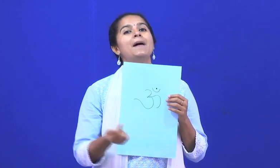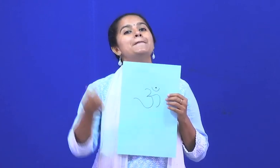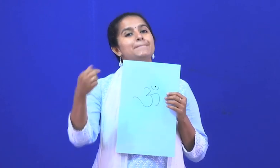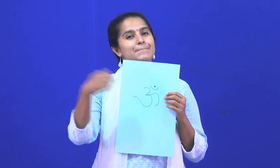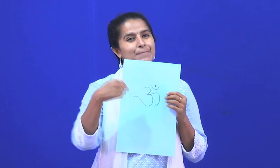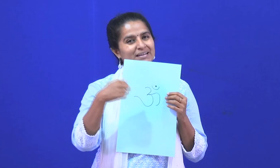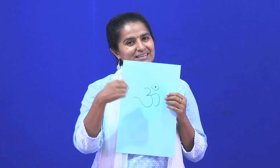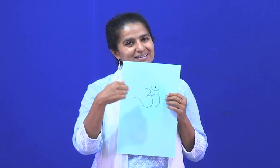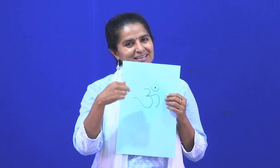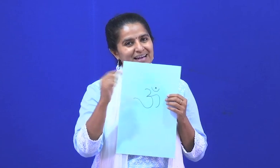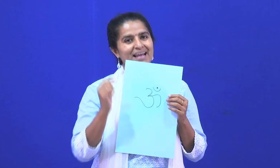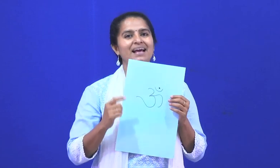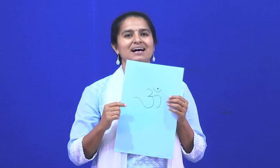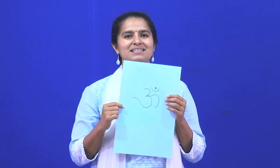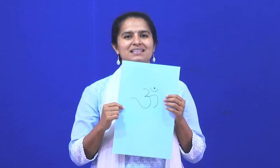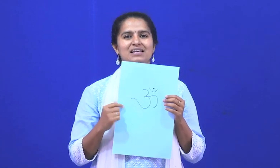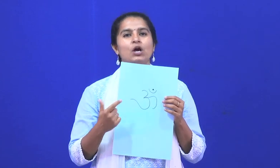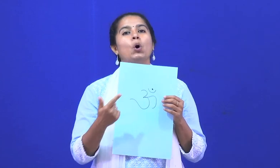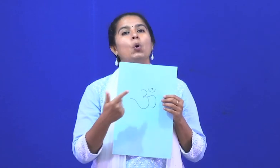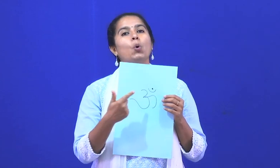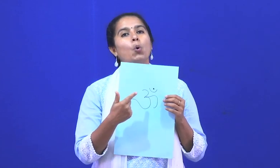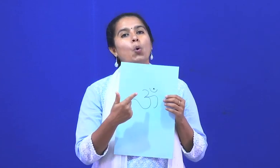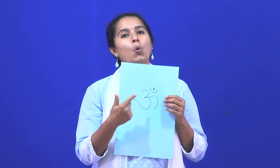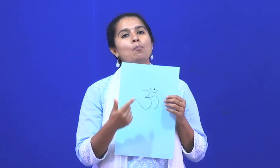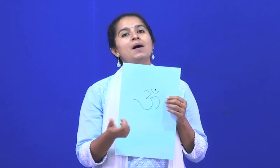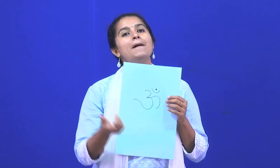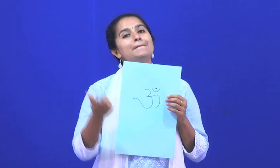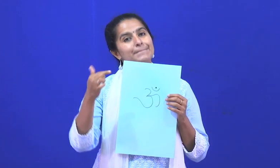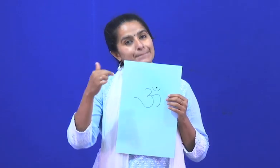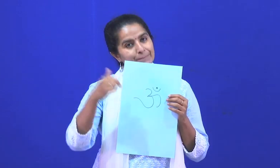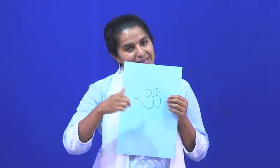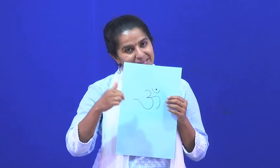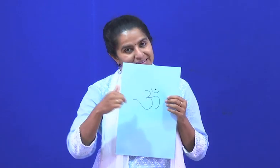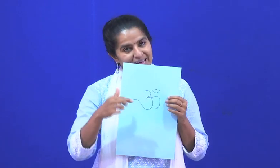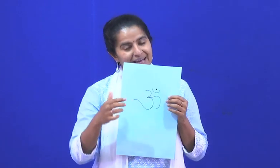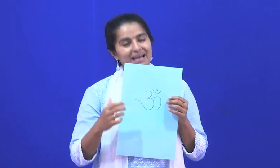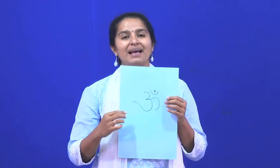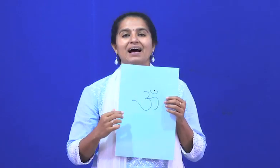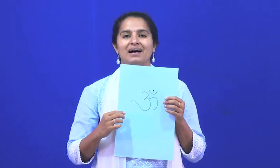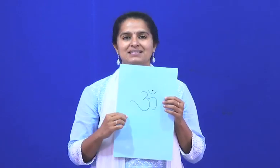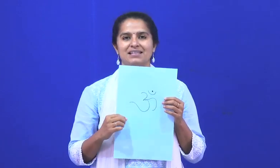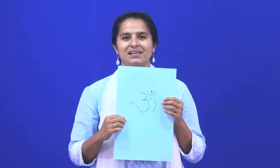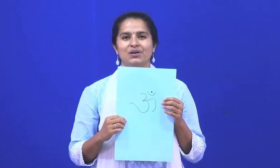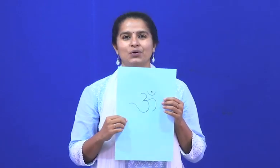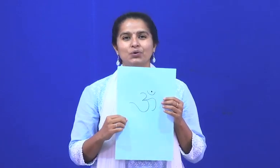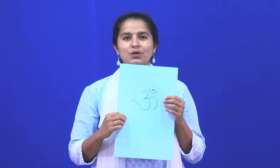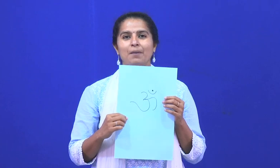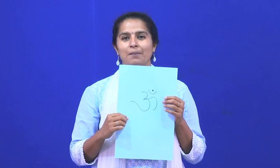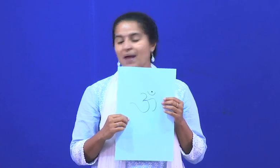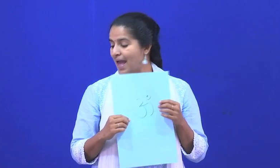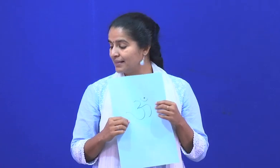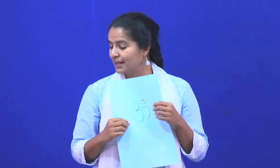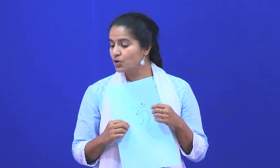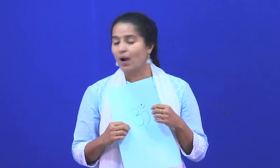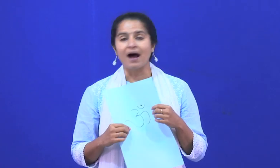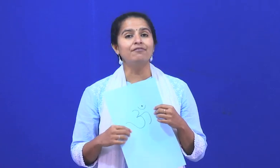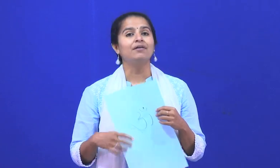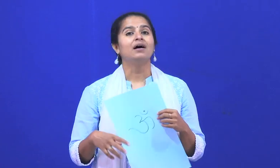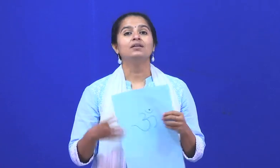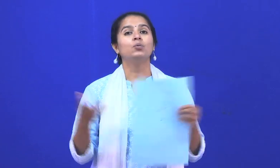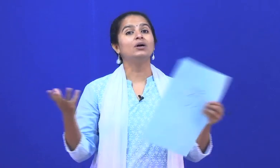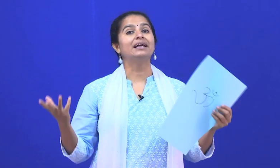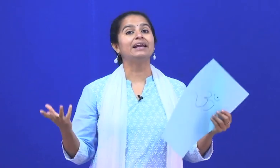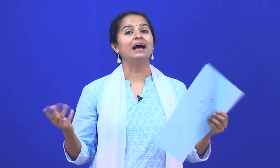om patram. Patre asti, om patre asti, uttamam. Then you